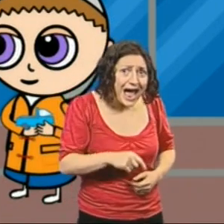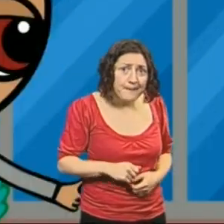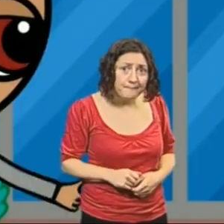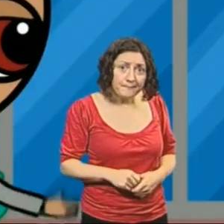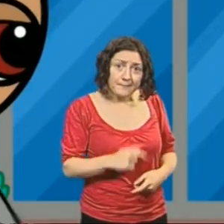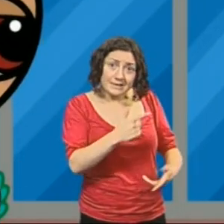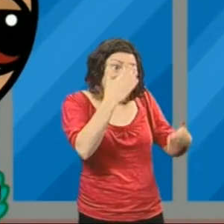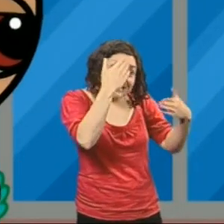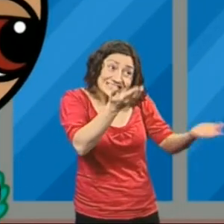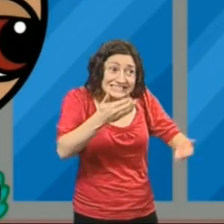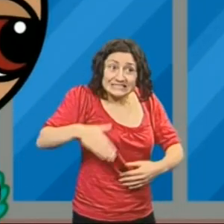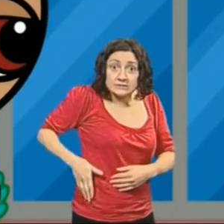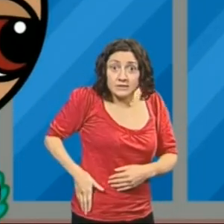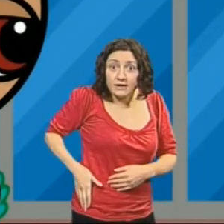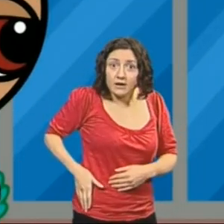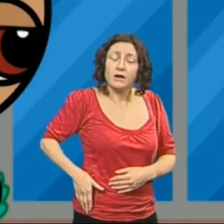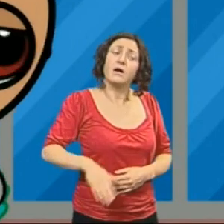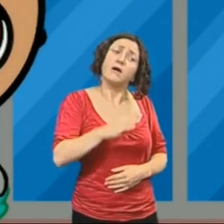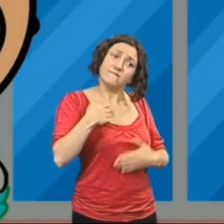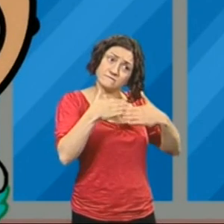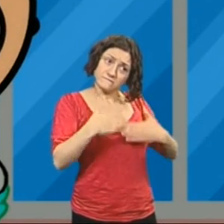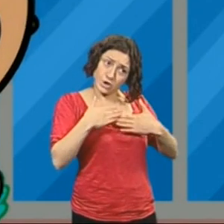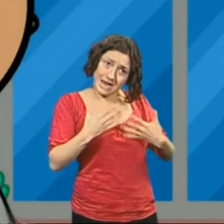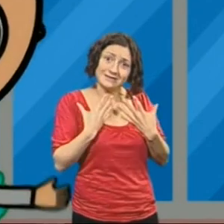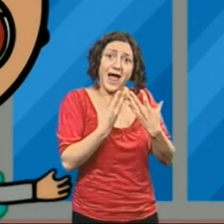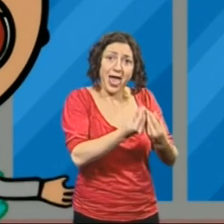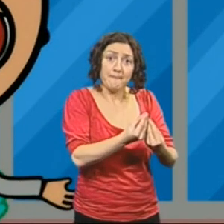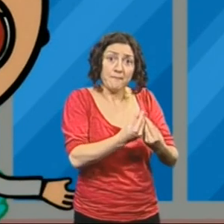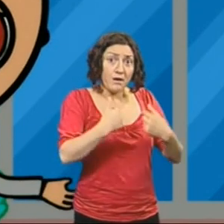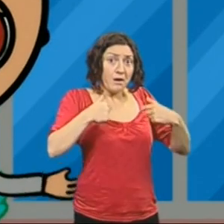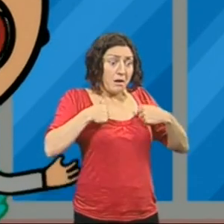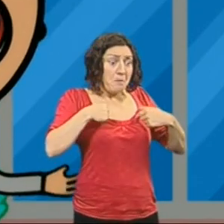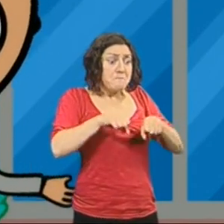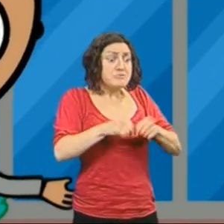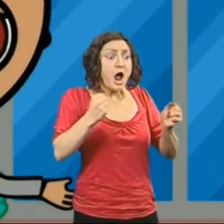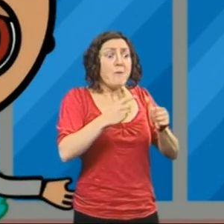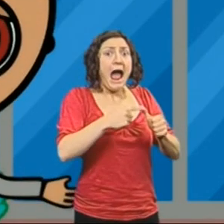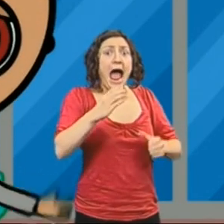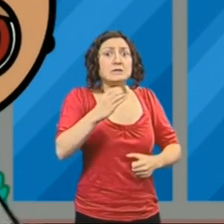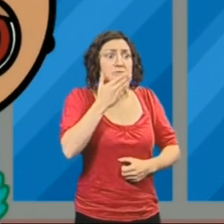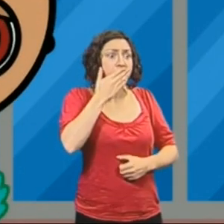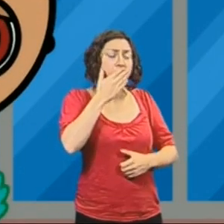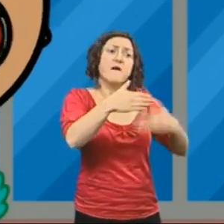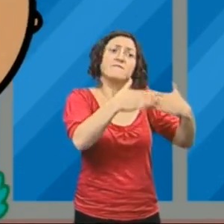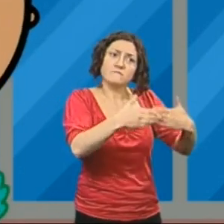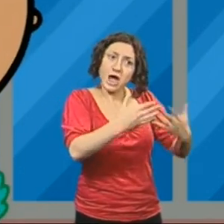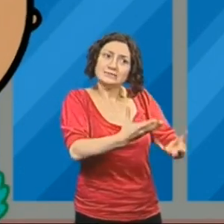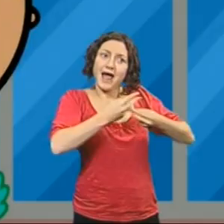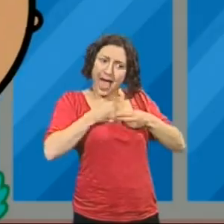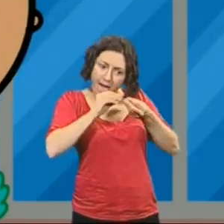coat. Friends help each other out. If I accidentally broke something, I'm sure my friends would help me mend it.